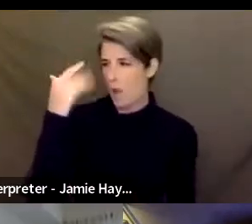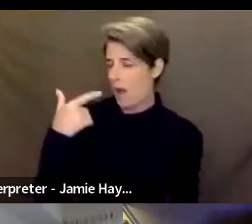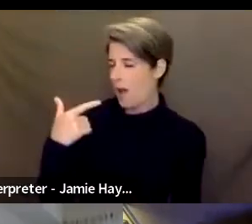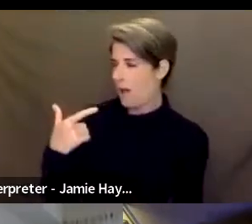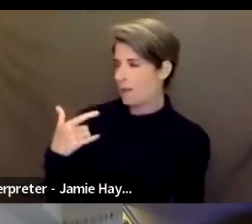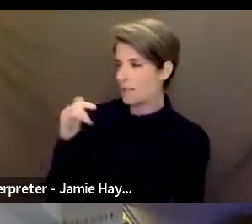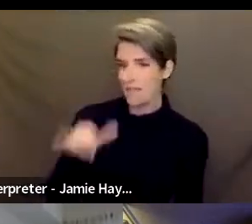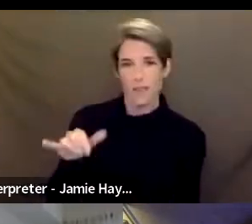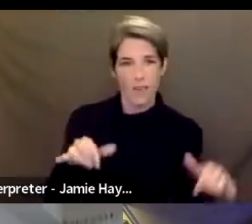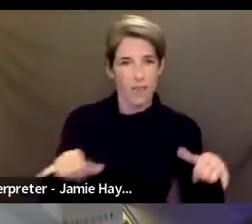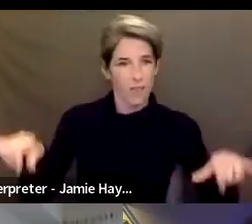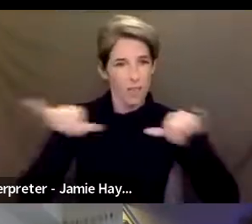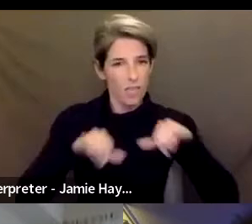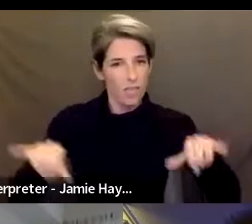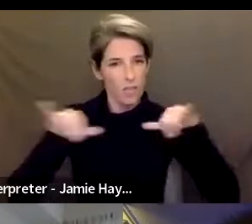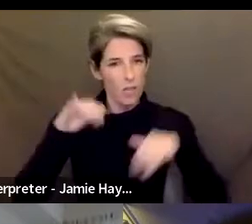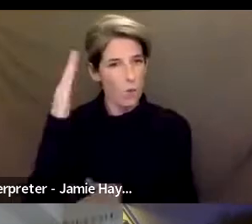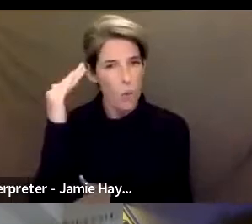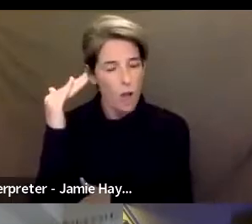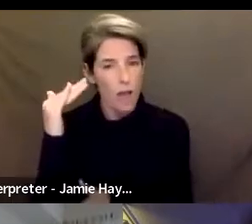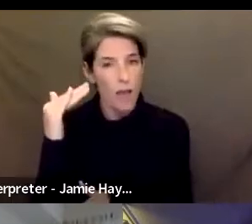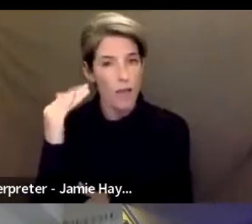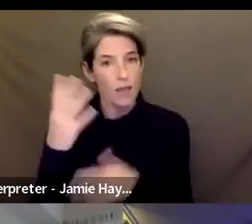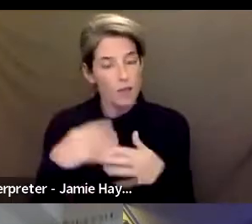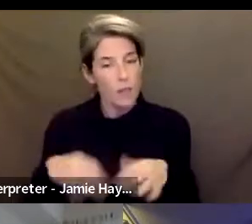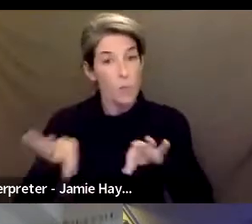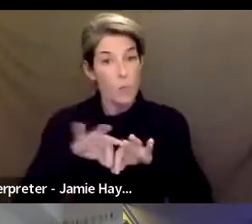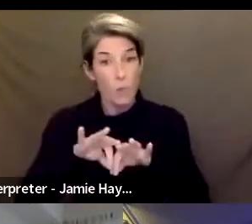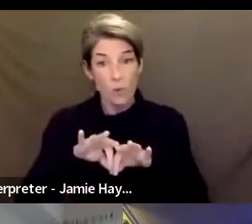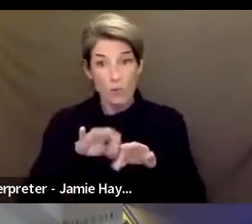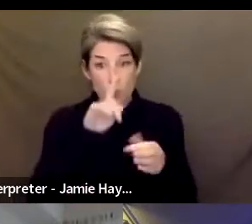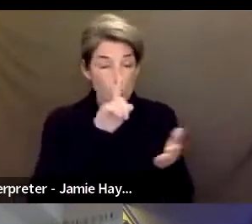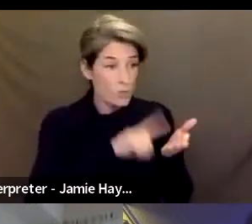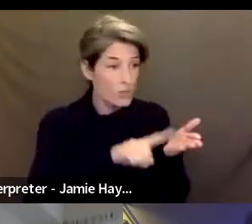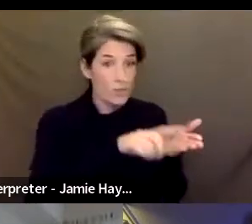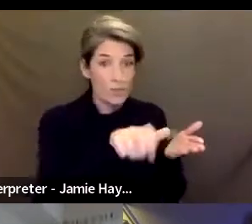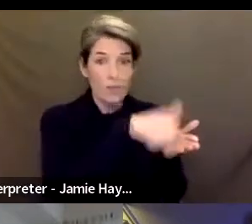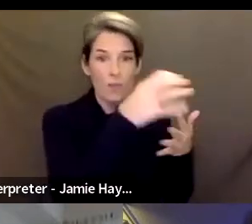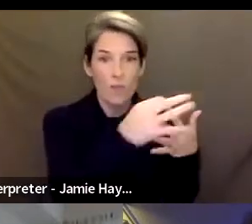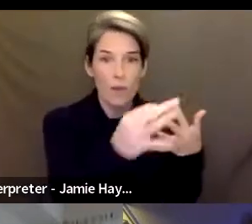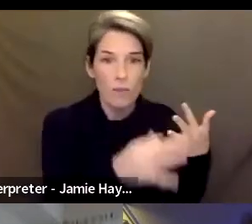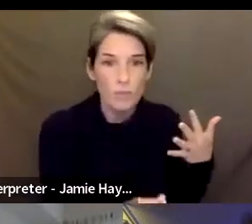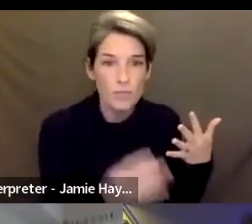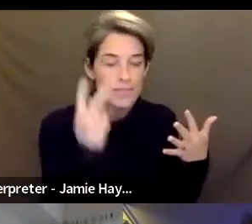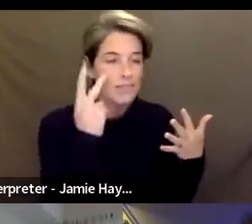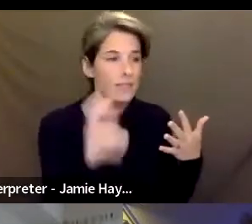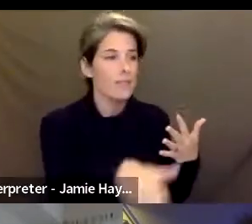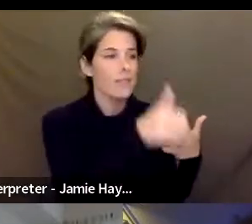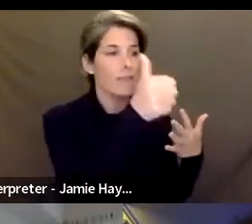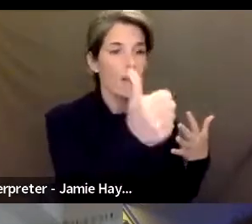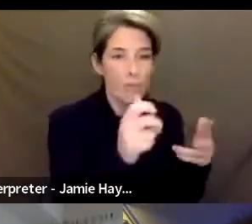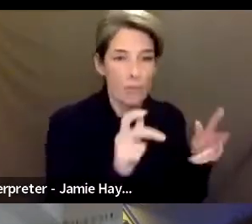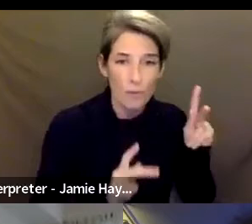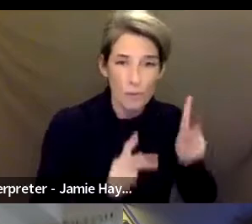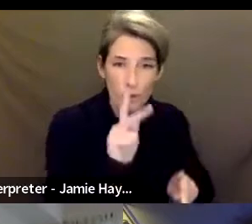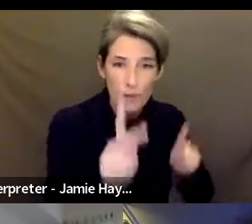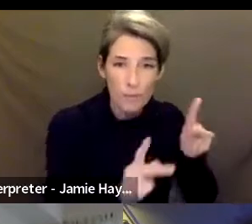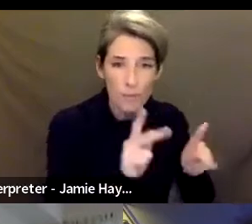and add more names and look in other places. But that's like the most